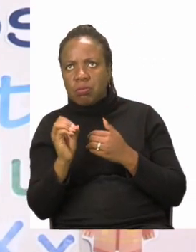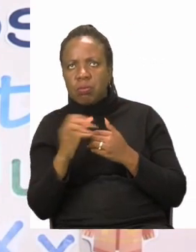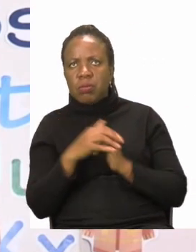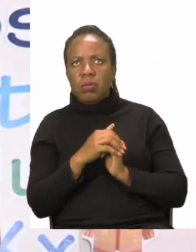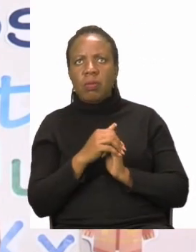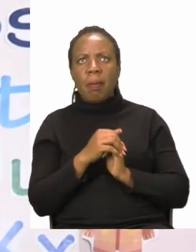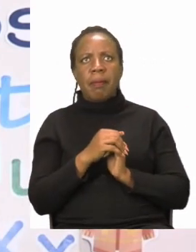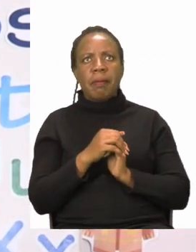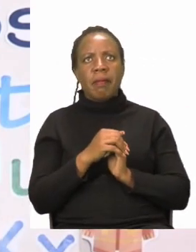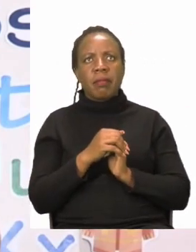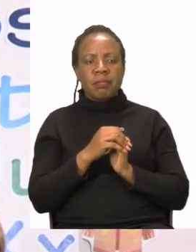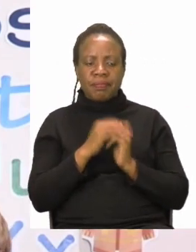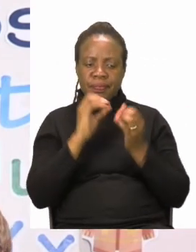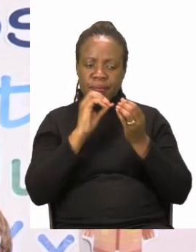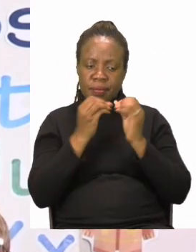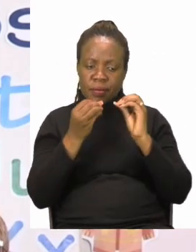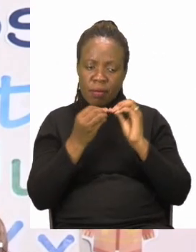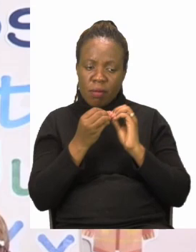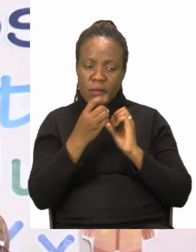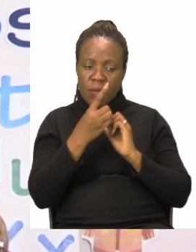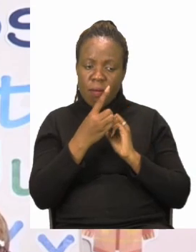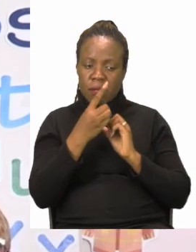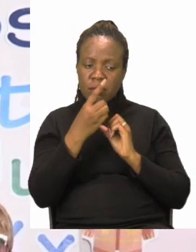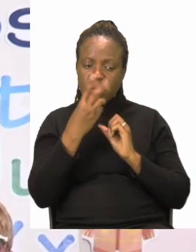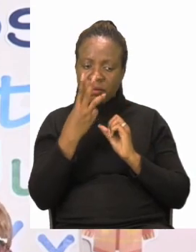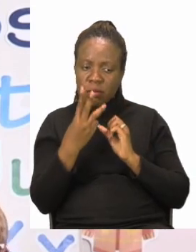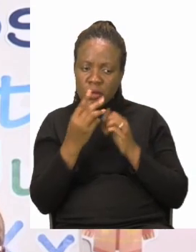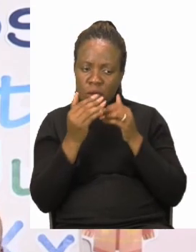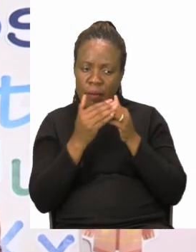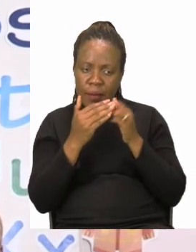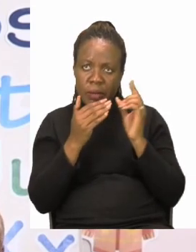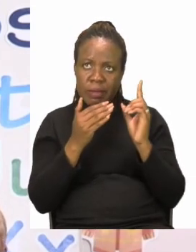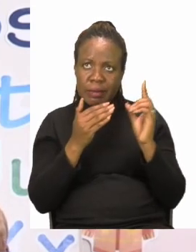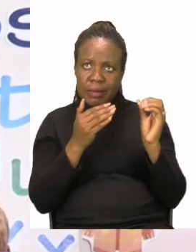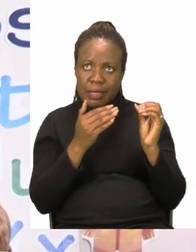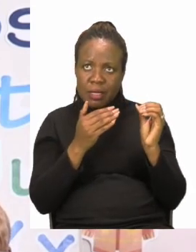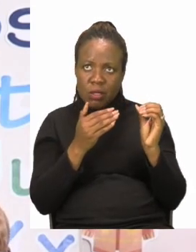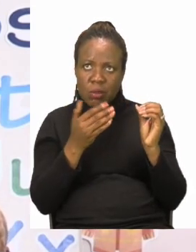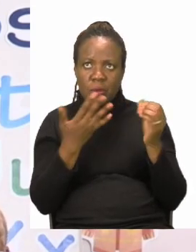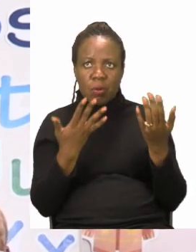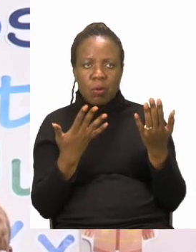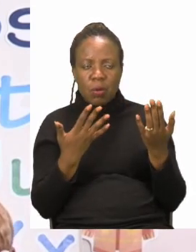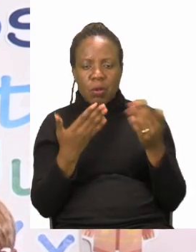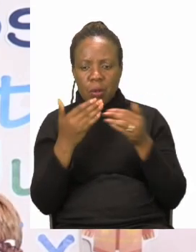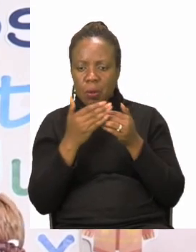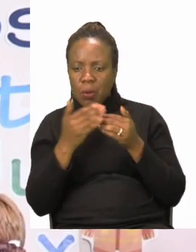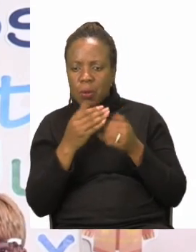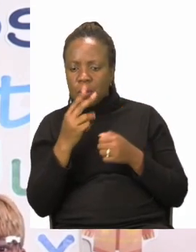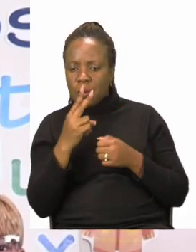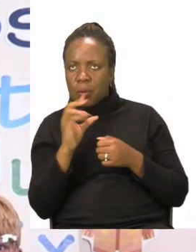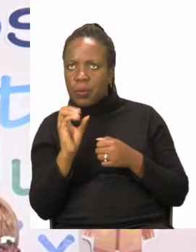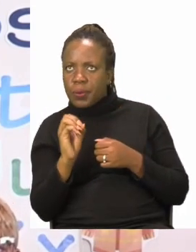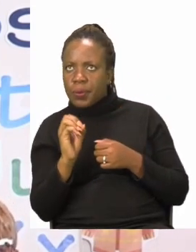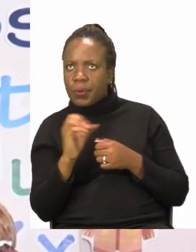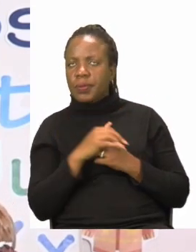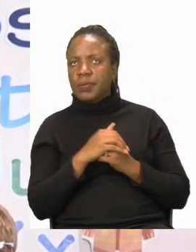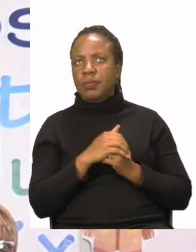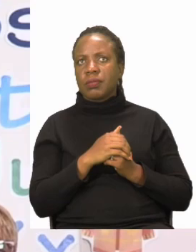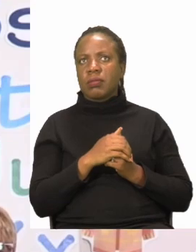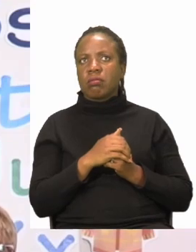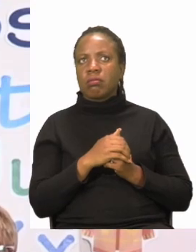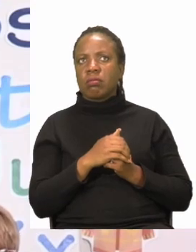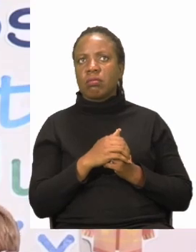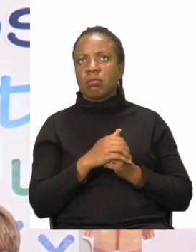My number 13 is nearer to 10. Okay, let's have a look